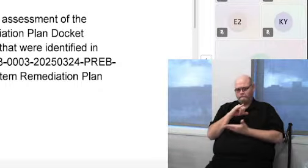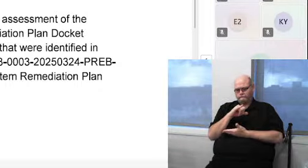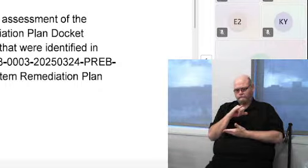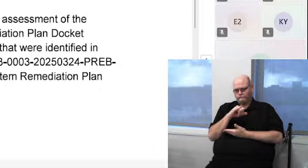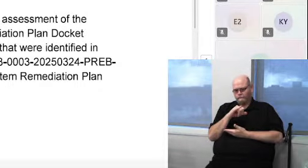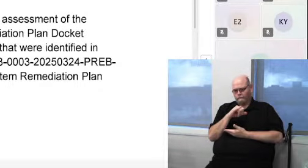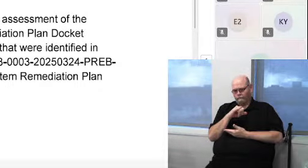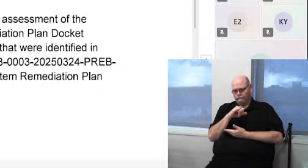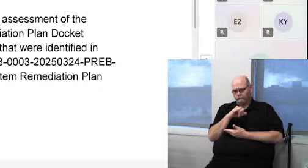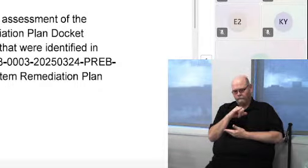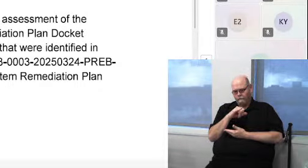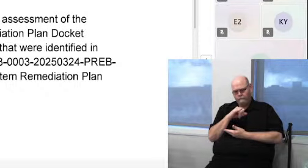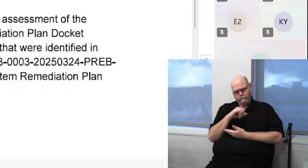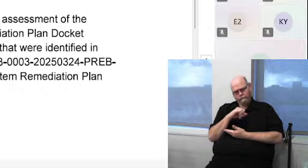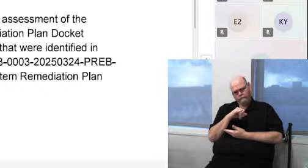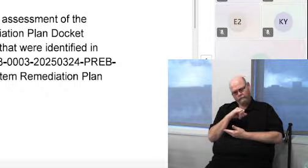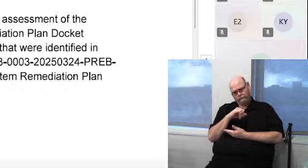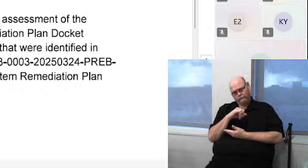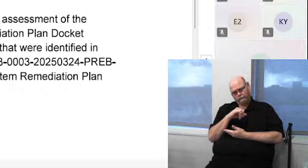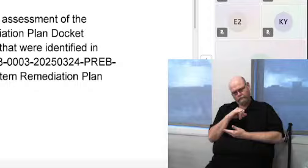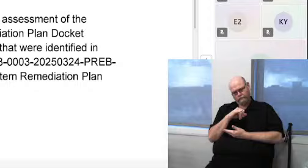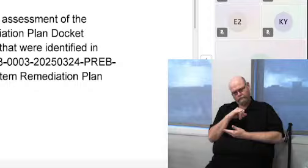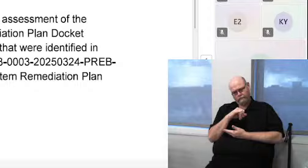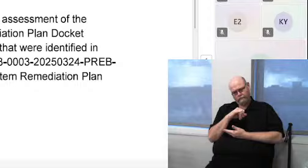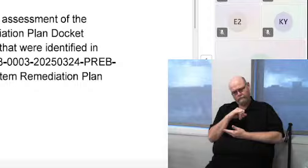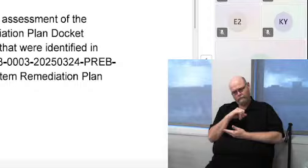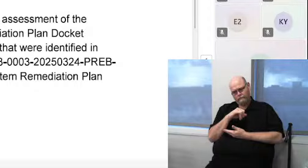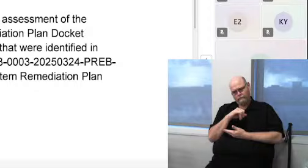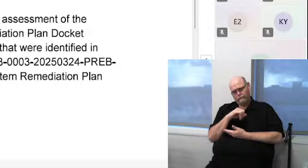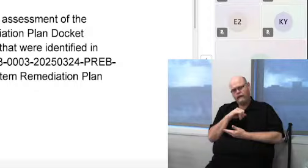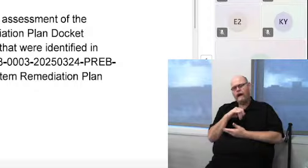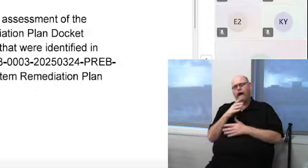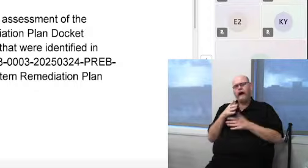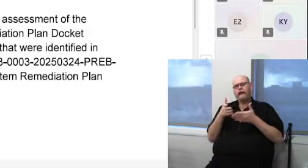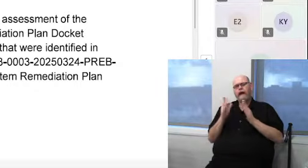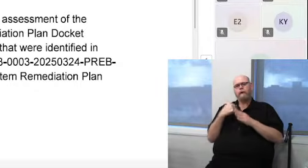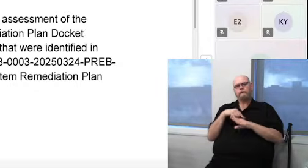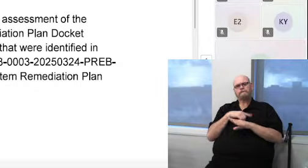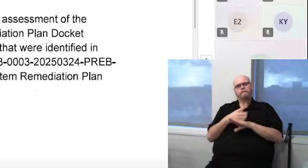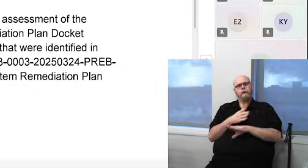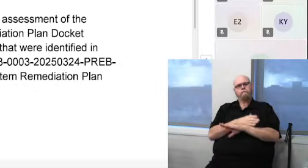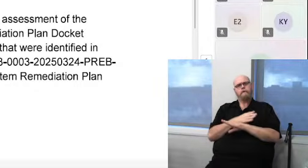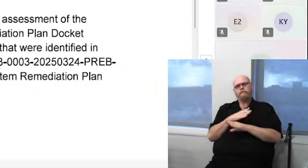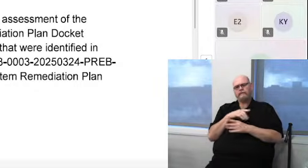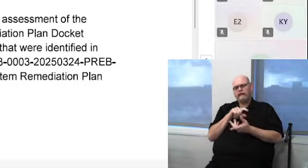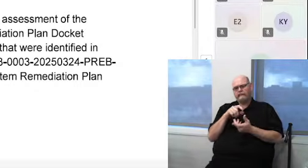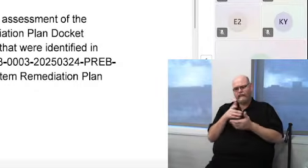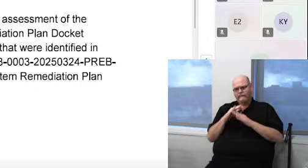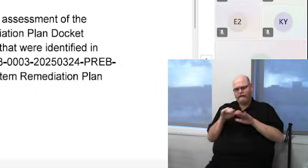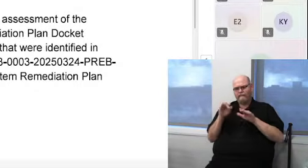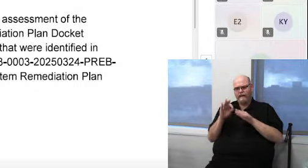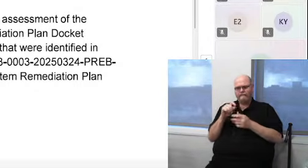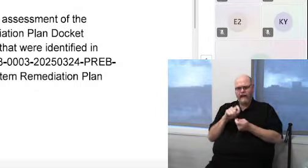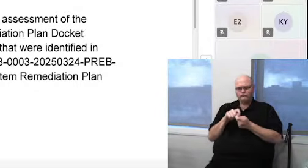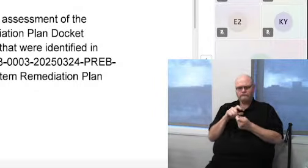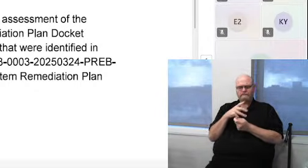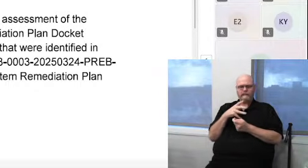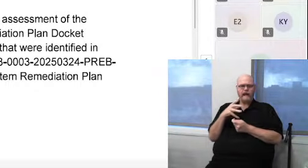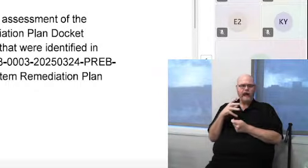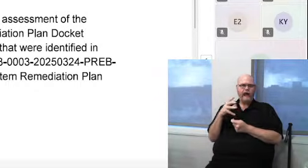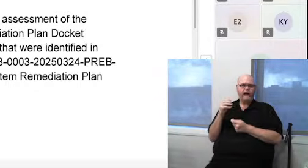are investing in that will allow us to improve the level of documentation, the level of accuracy, the